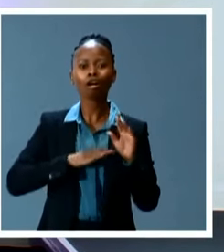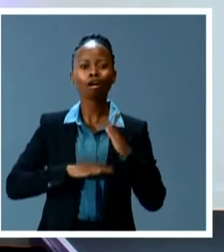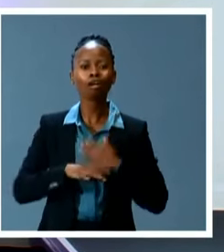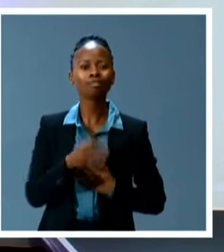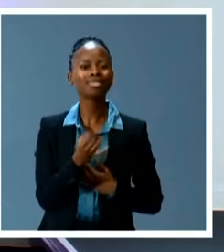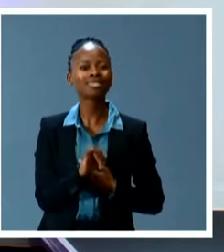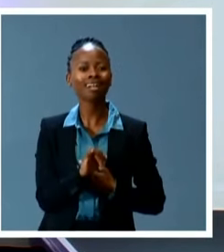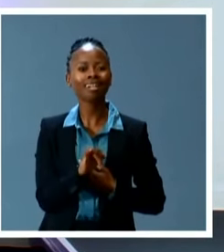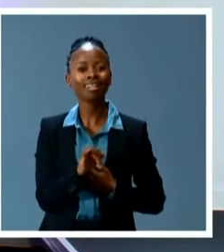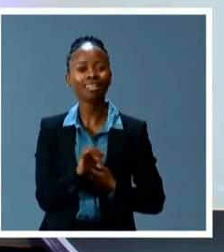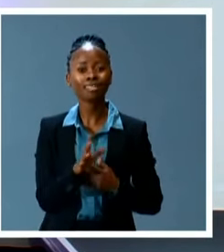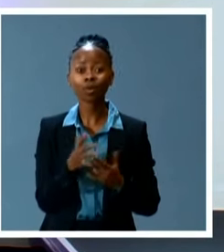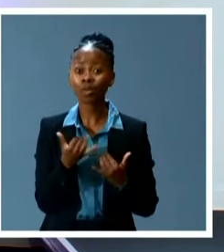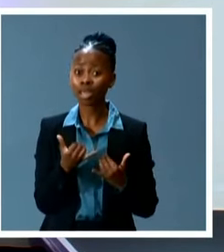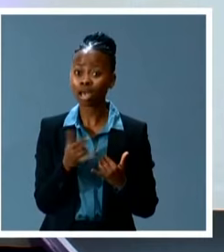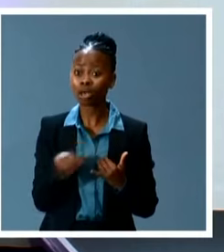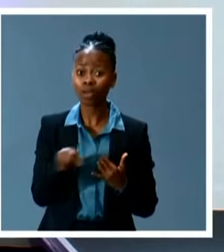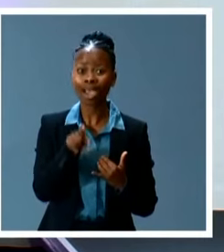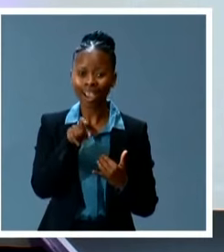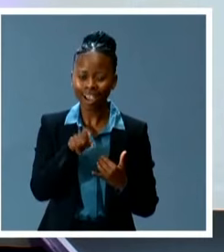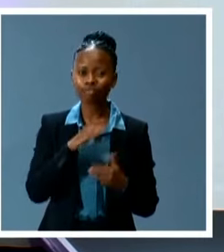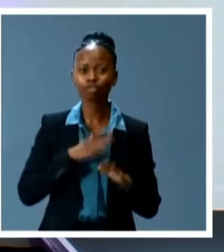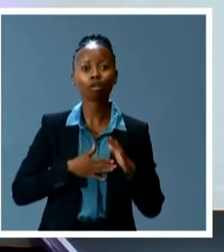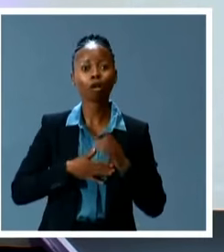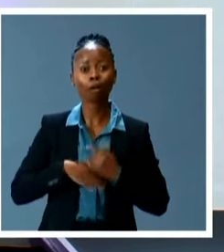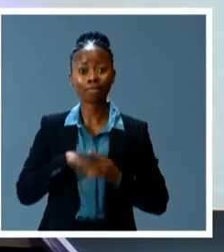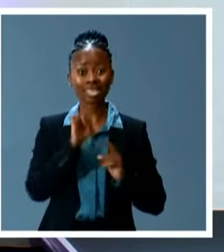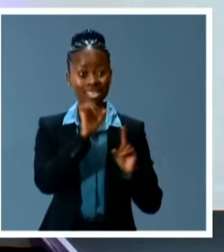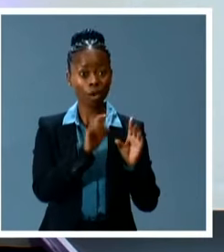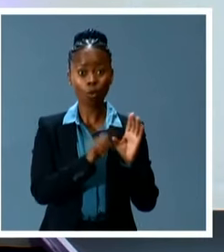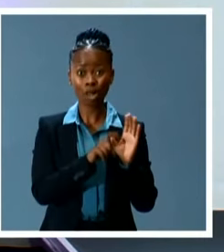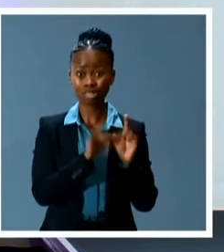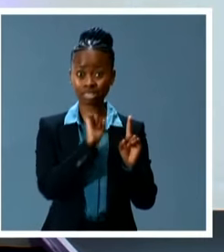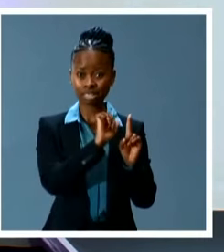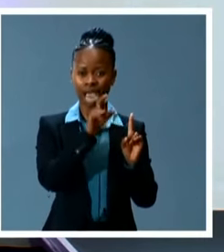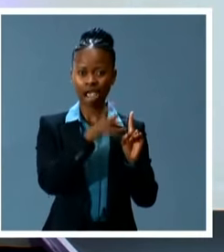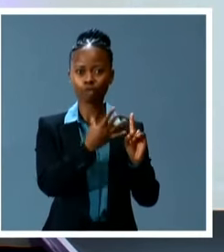ever in this time of COVID-19.